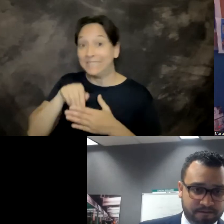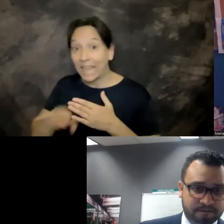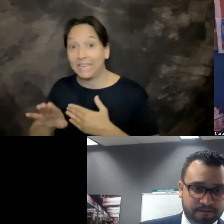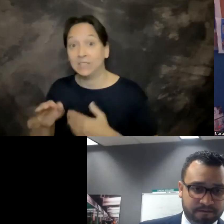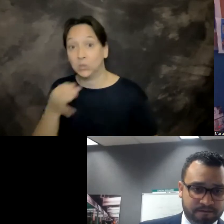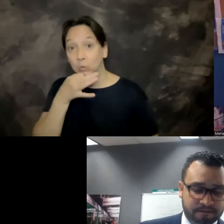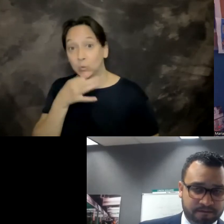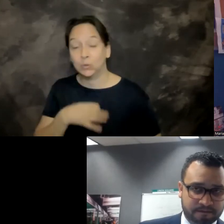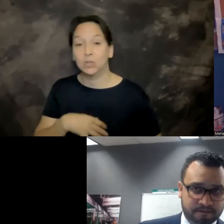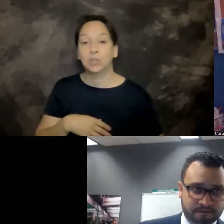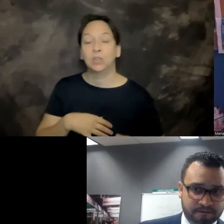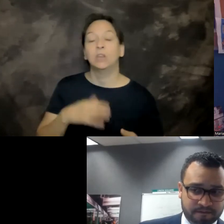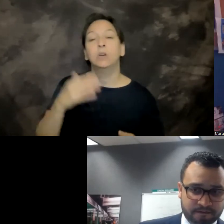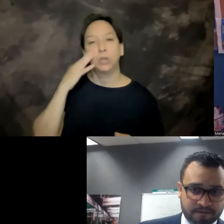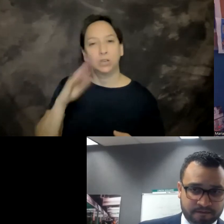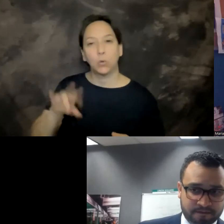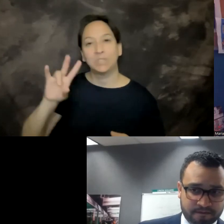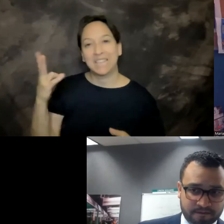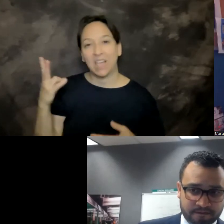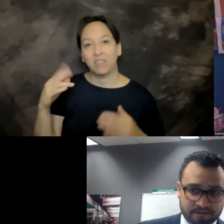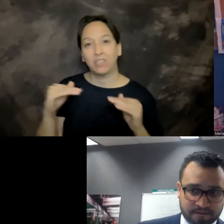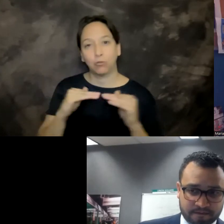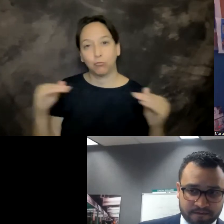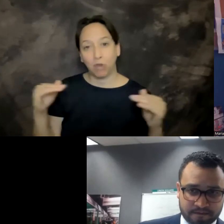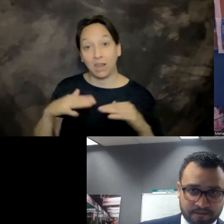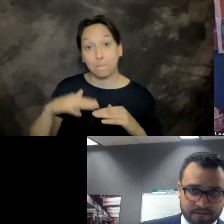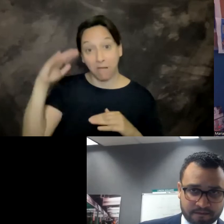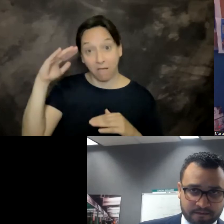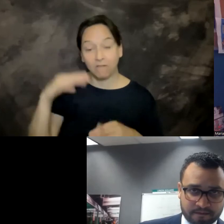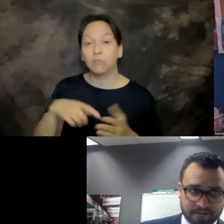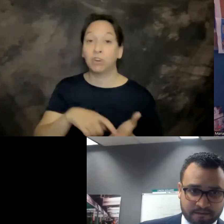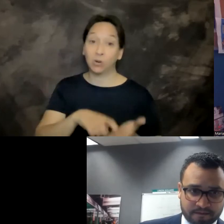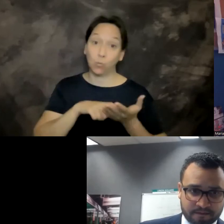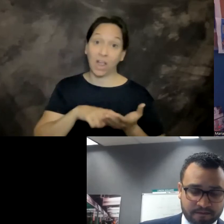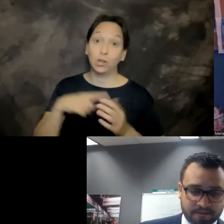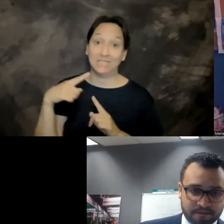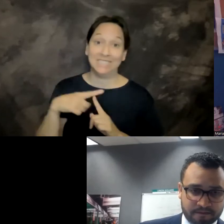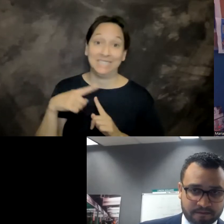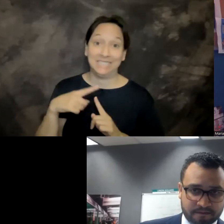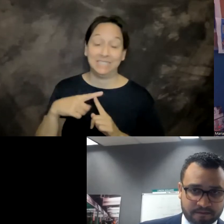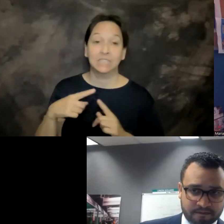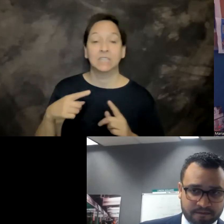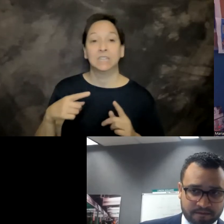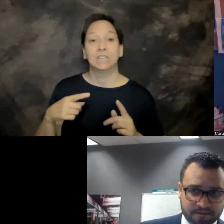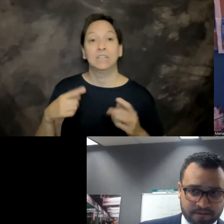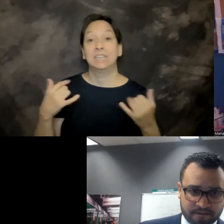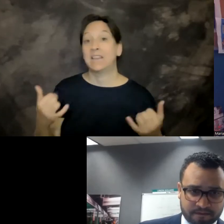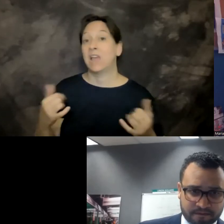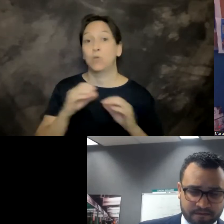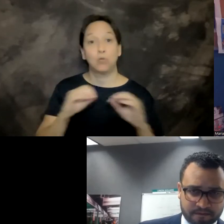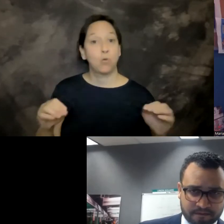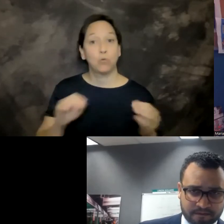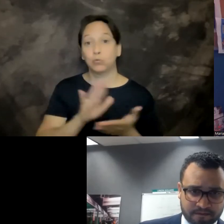know that 7th graders and above do require to take the T. They don't any longer have access to a school bus unless you